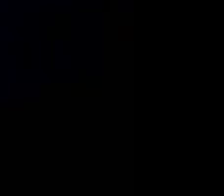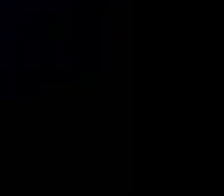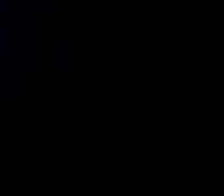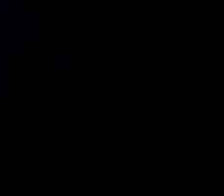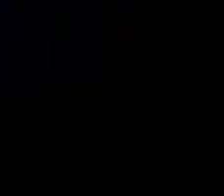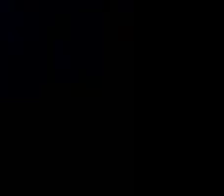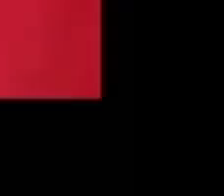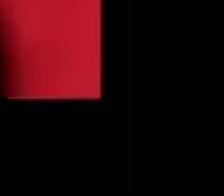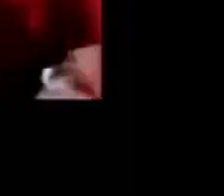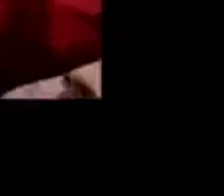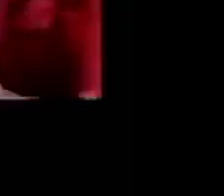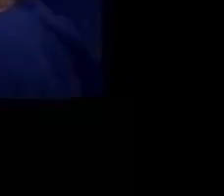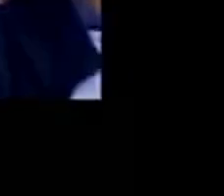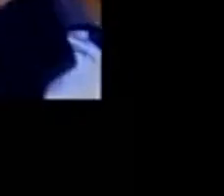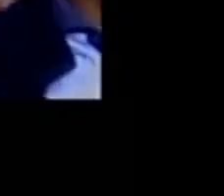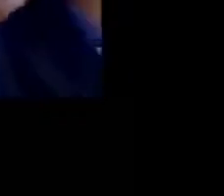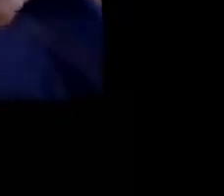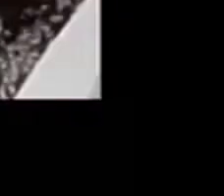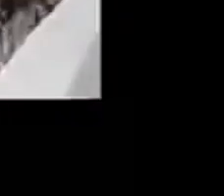issue with Eva